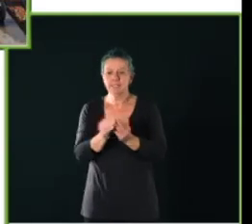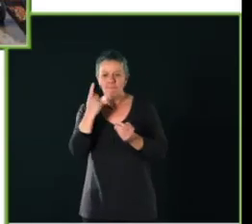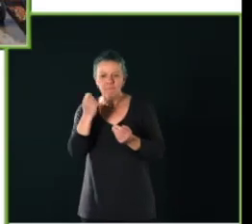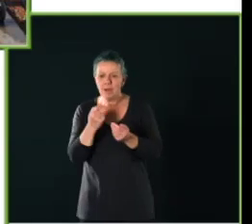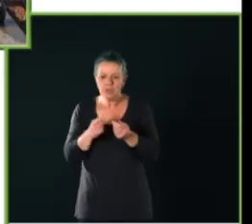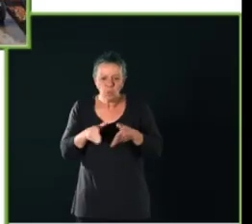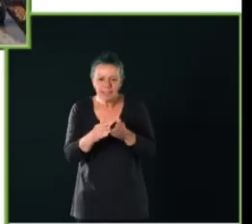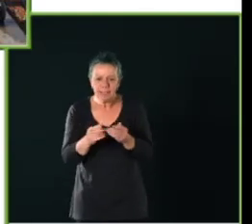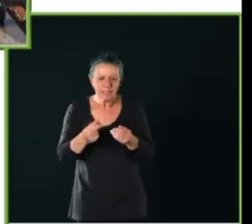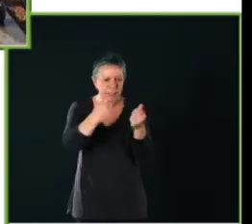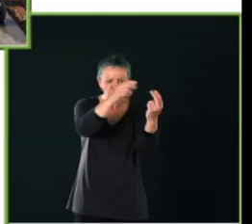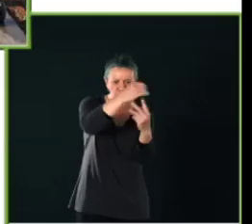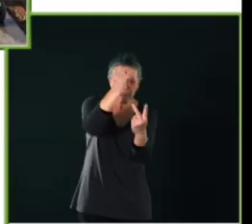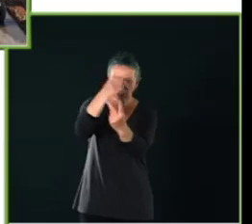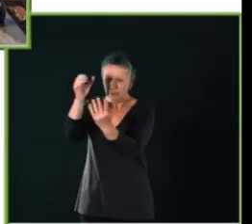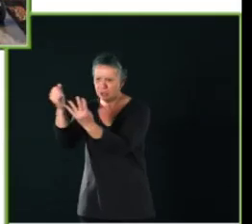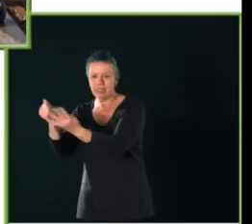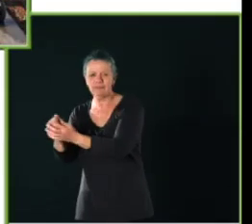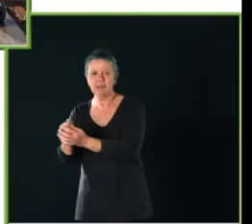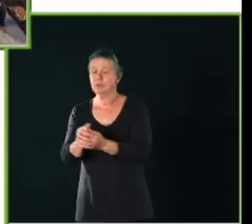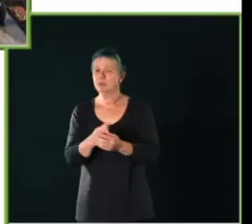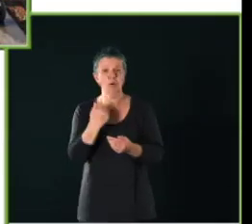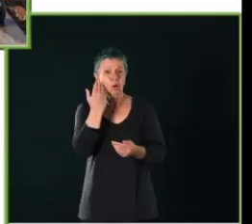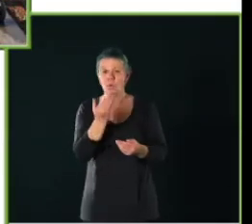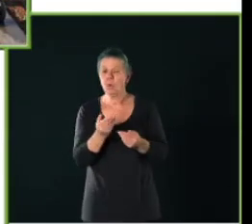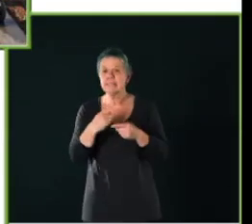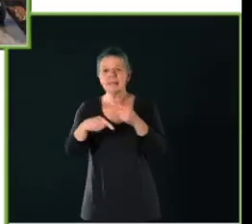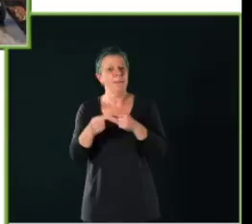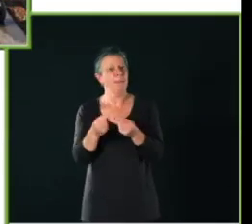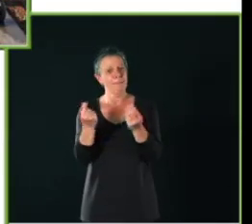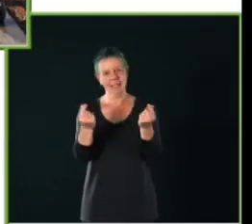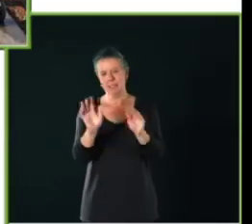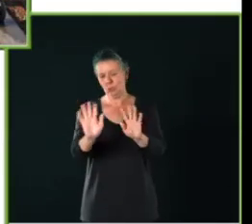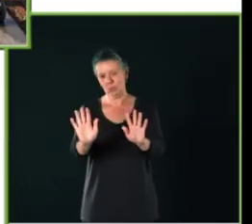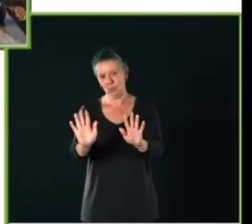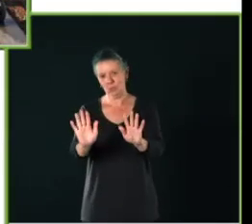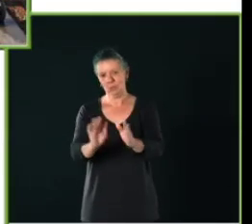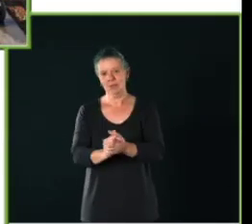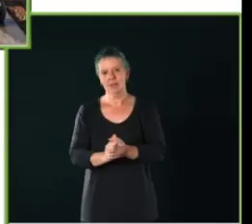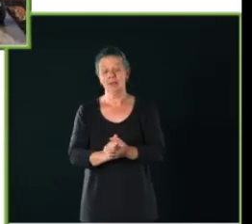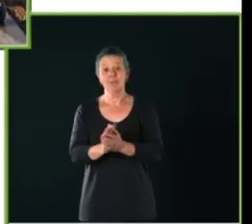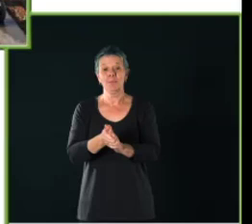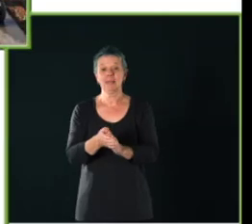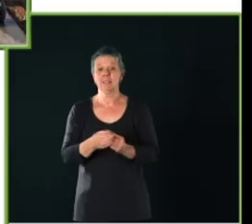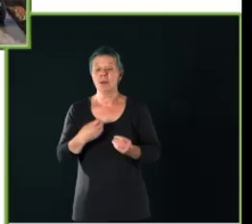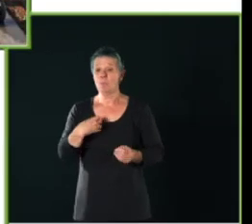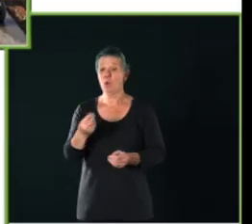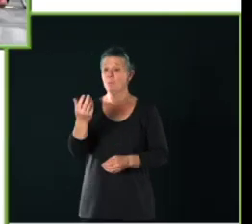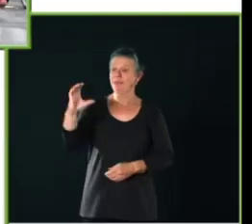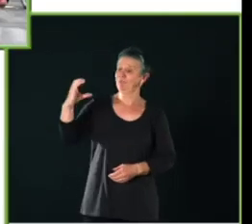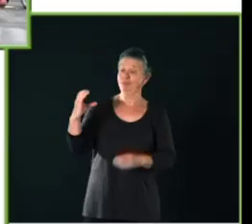about money. We can then use what we have for some innovative and fun